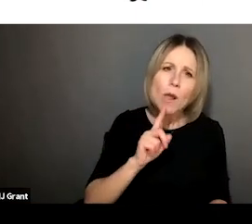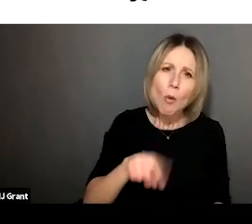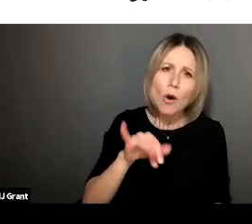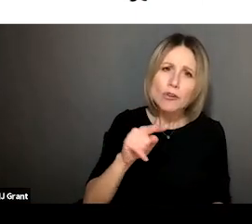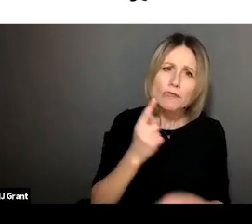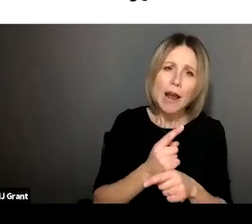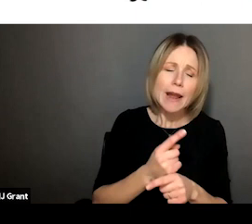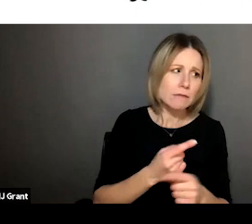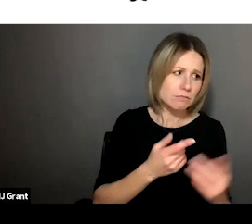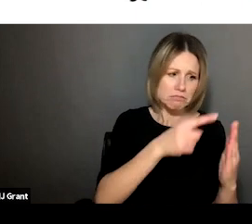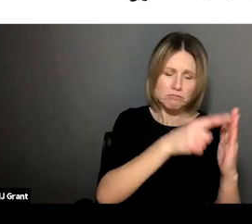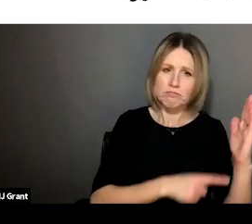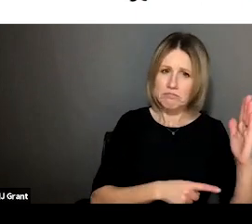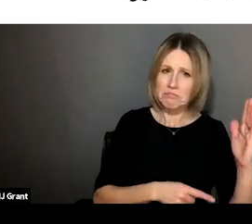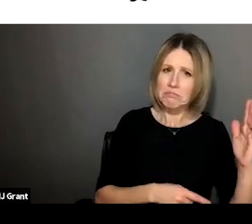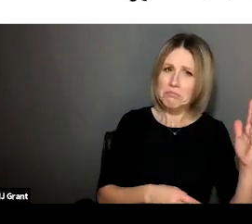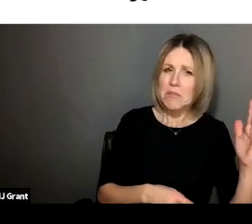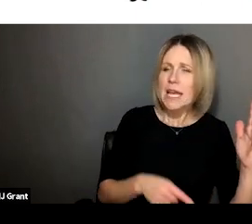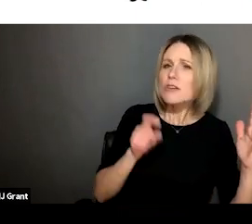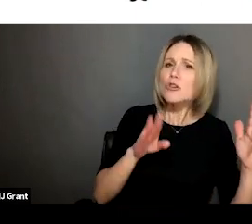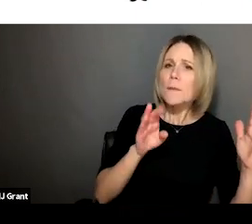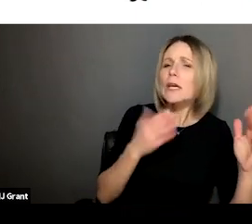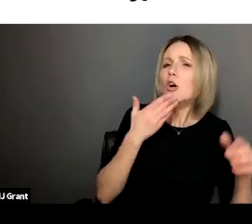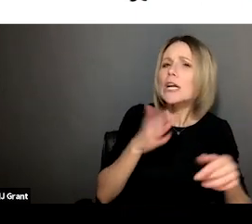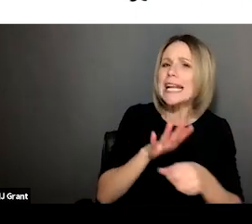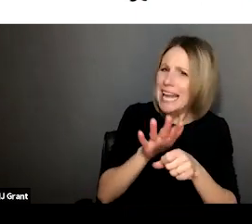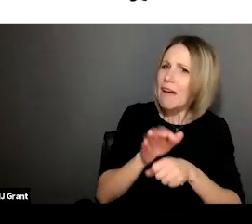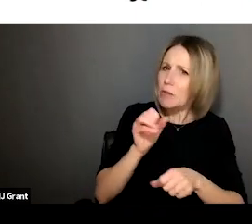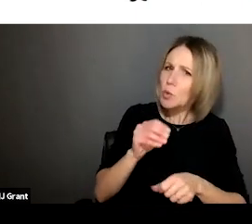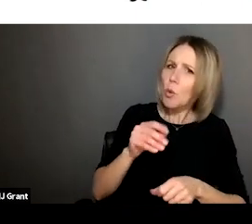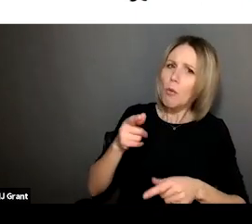enough so that it should pass muster no matter who orders it.